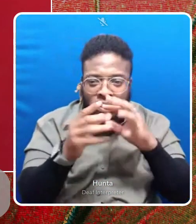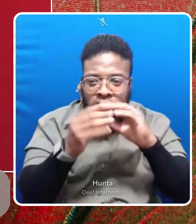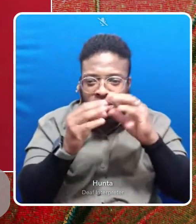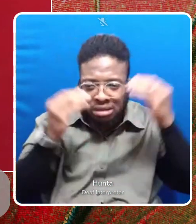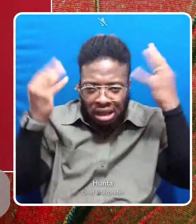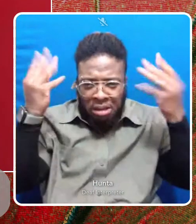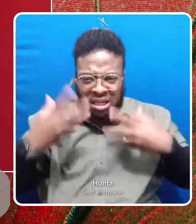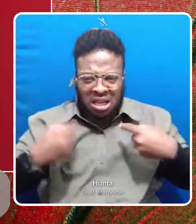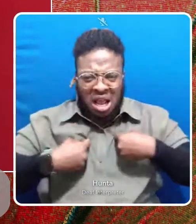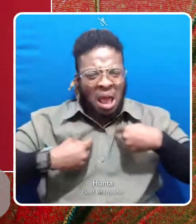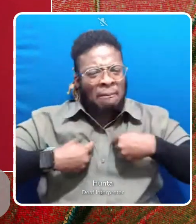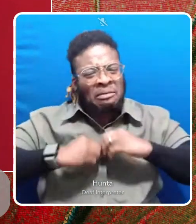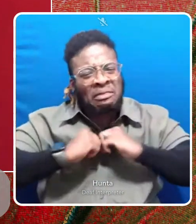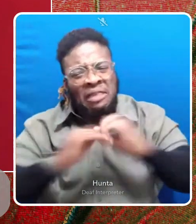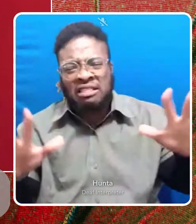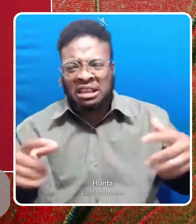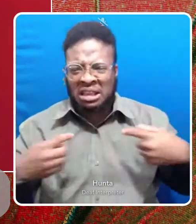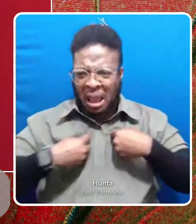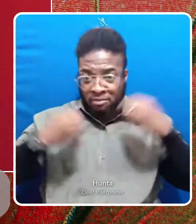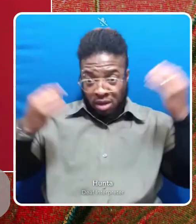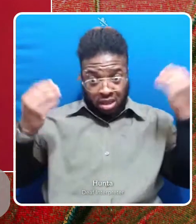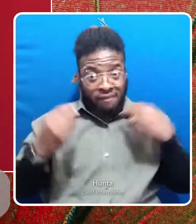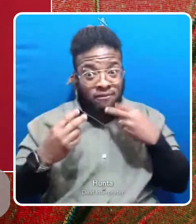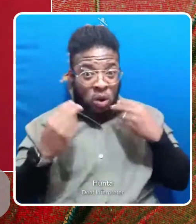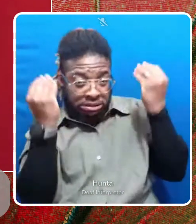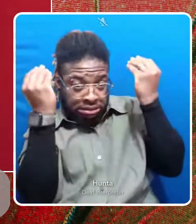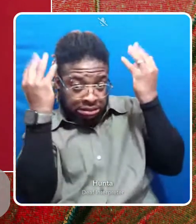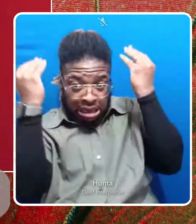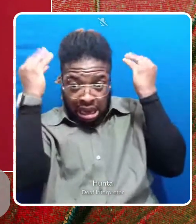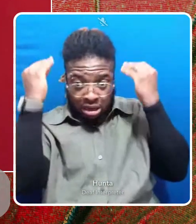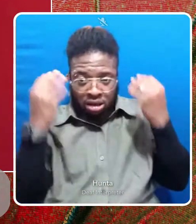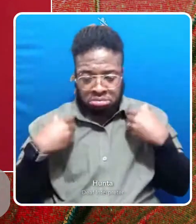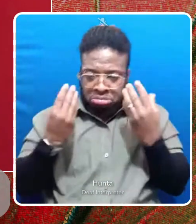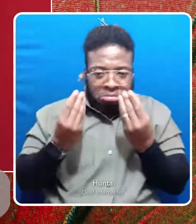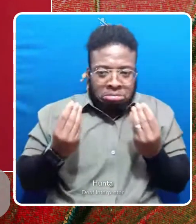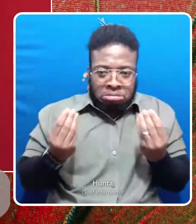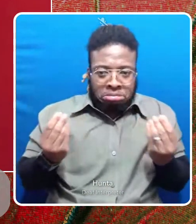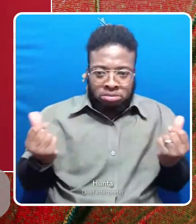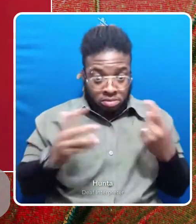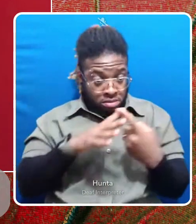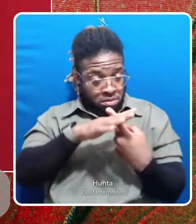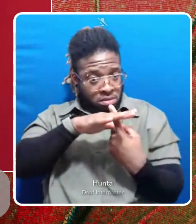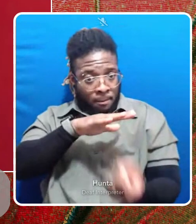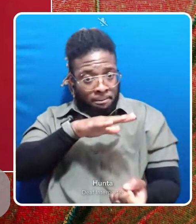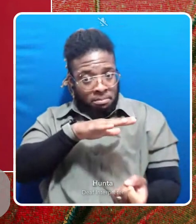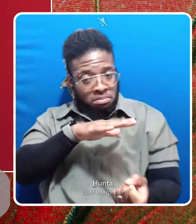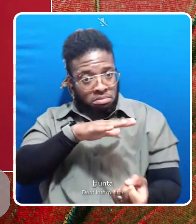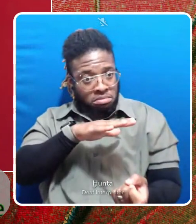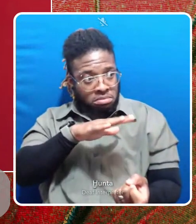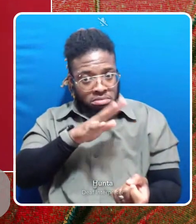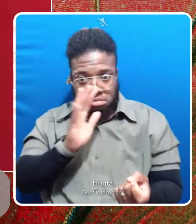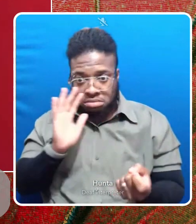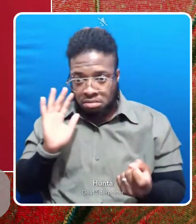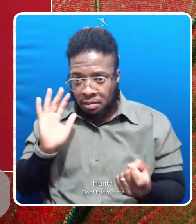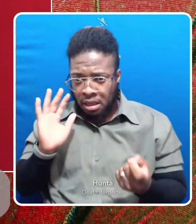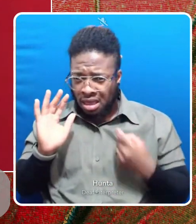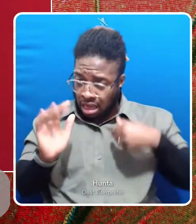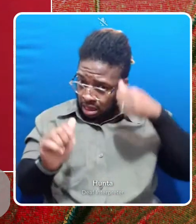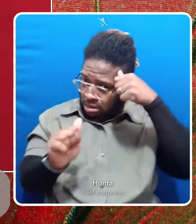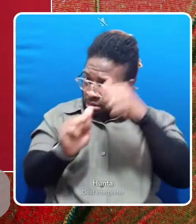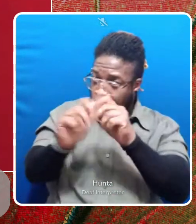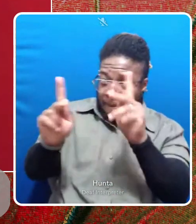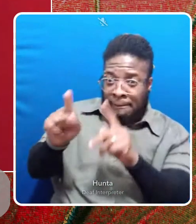voices left, but I noticed when they were gone. I remember people telling me that it was a good thing that they weren't there anymore. I remember